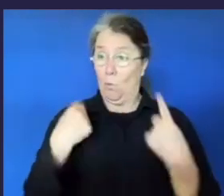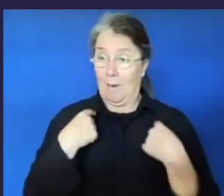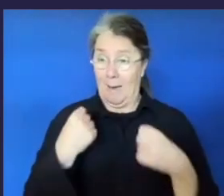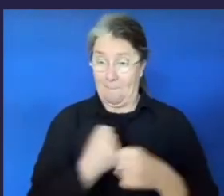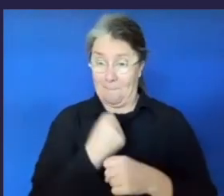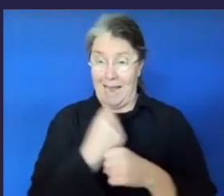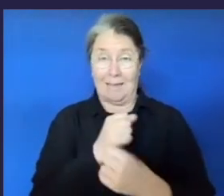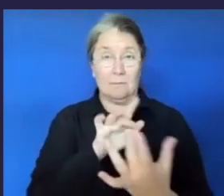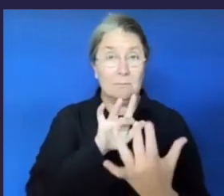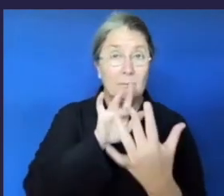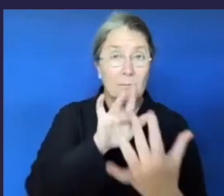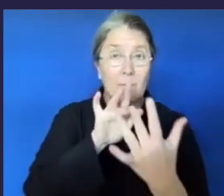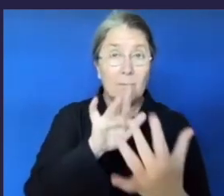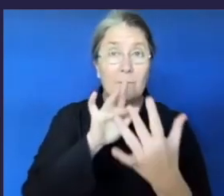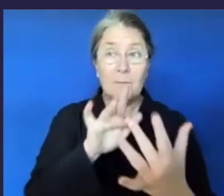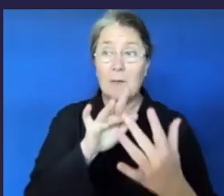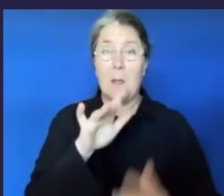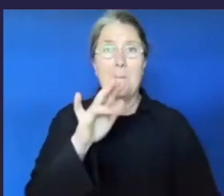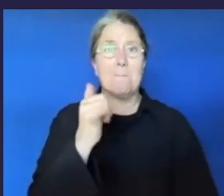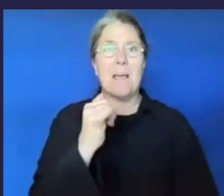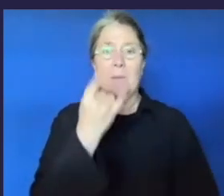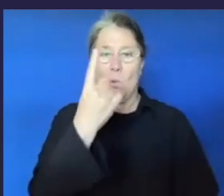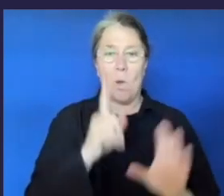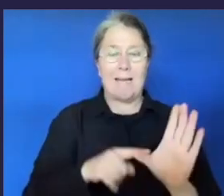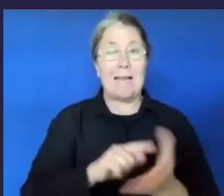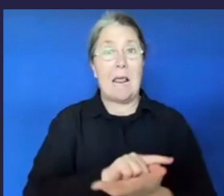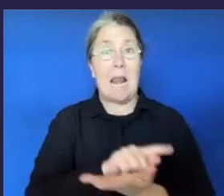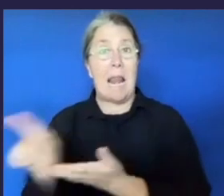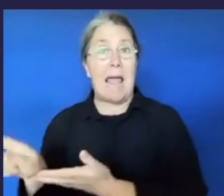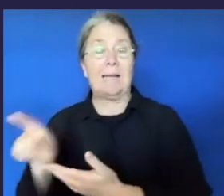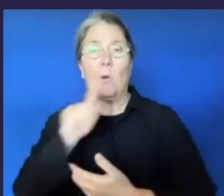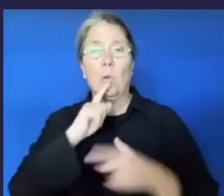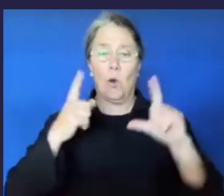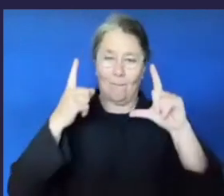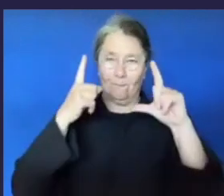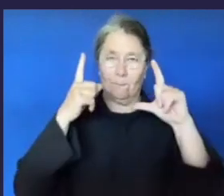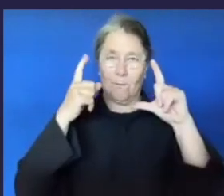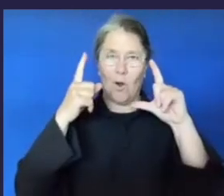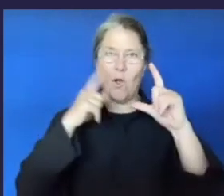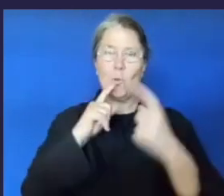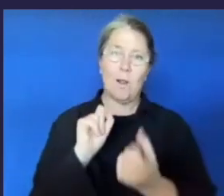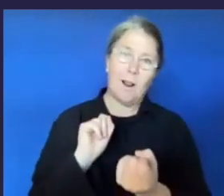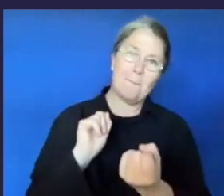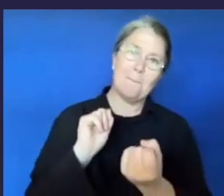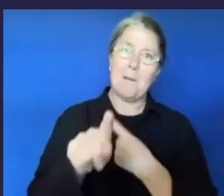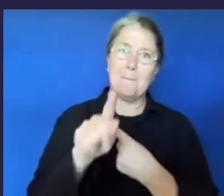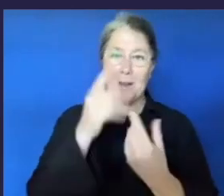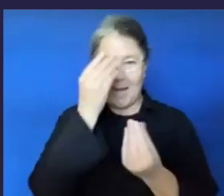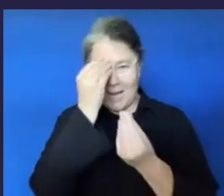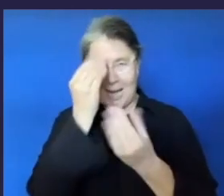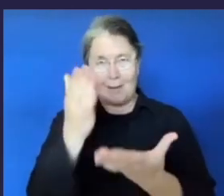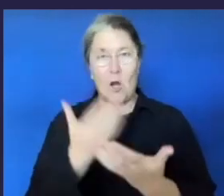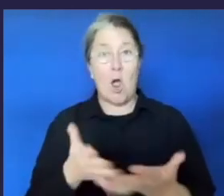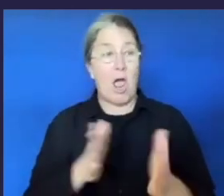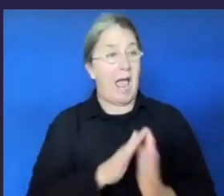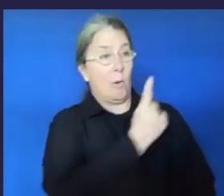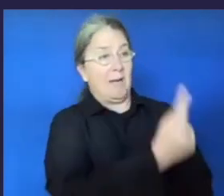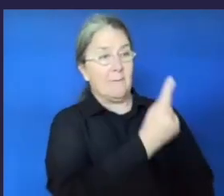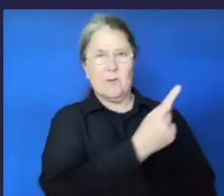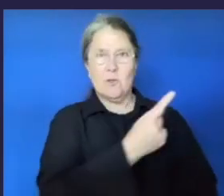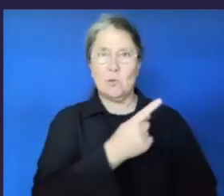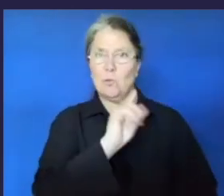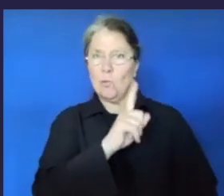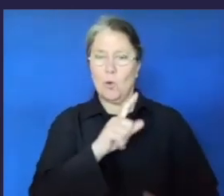we might even touch base a year later and send a photo to tell that person how the individual is tracking in their